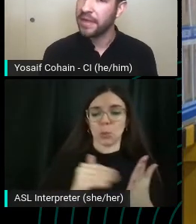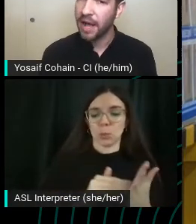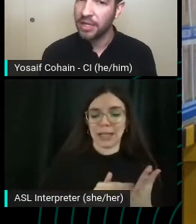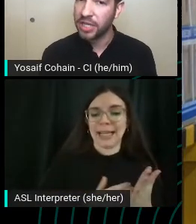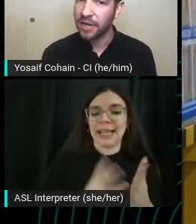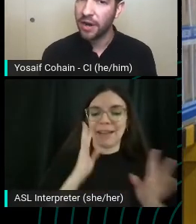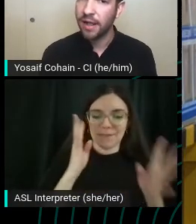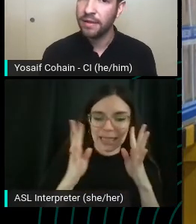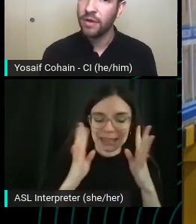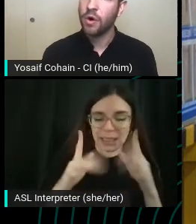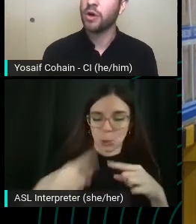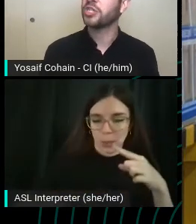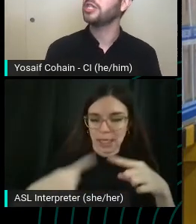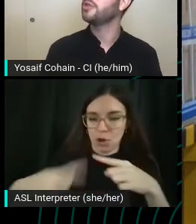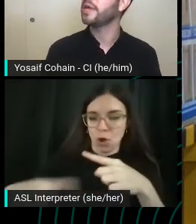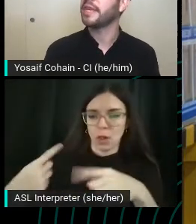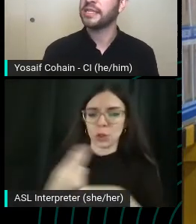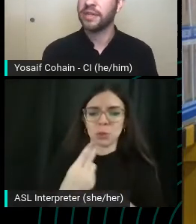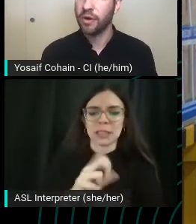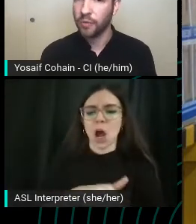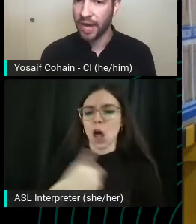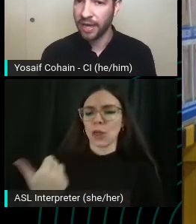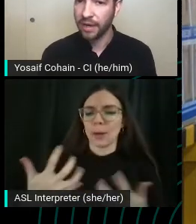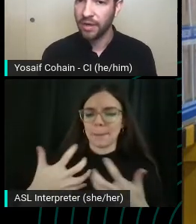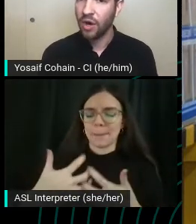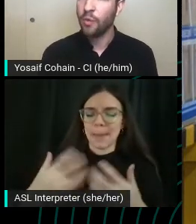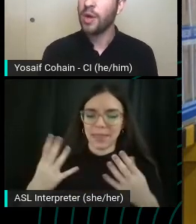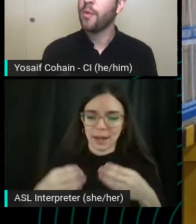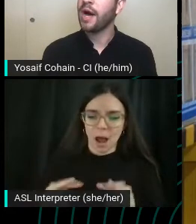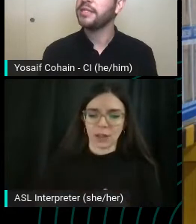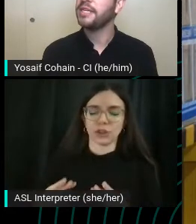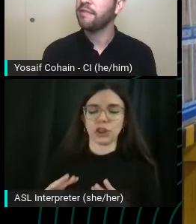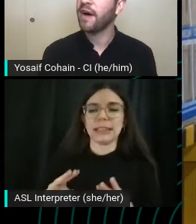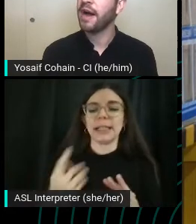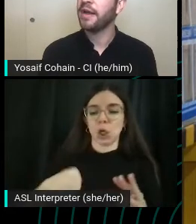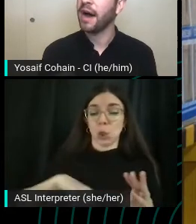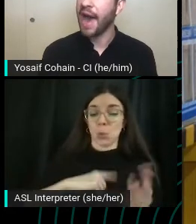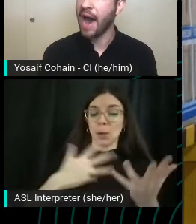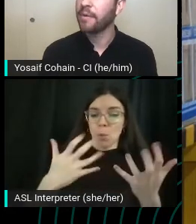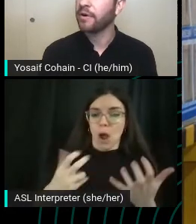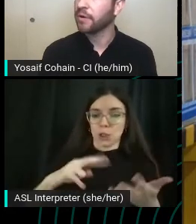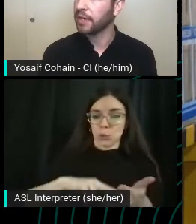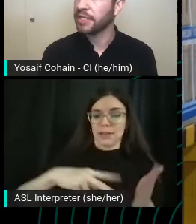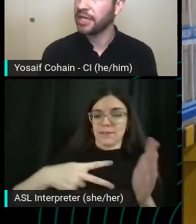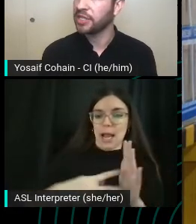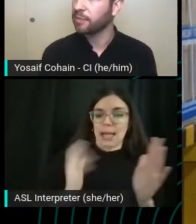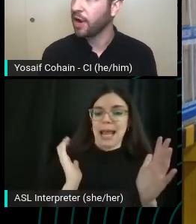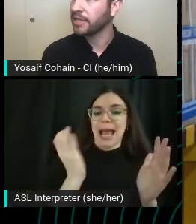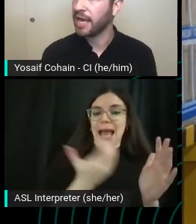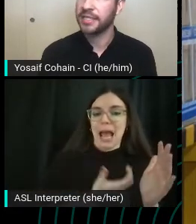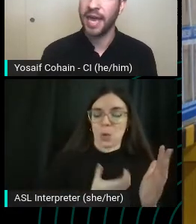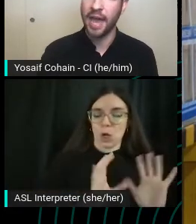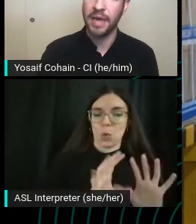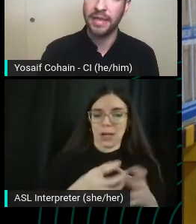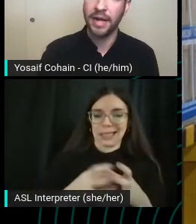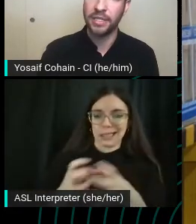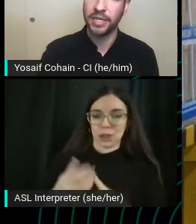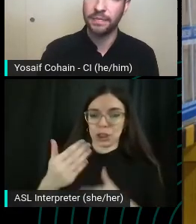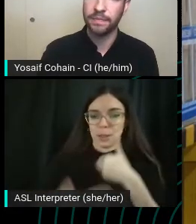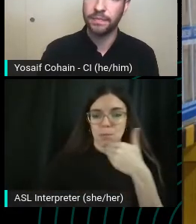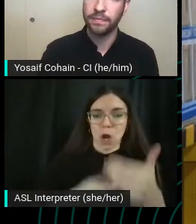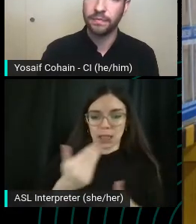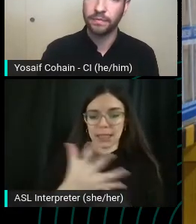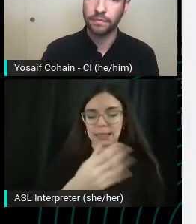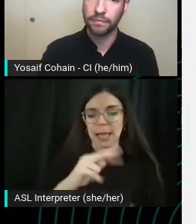no methodology at all or just doing things their own way. We want to define our organization's process and